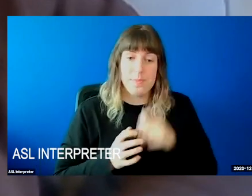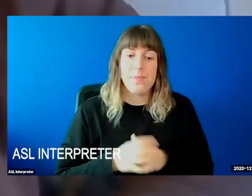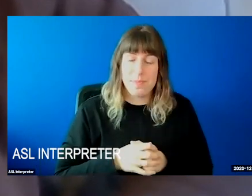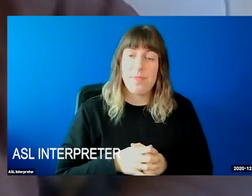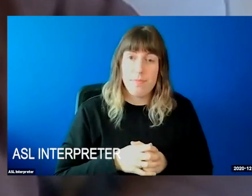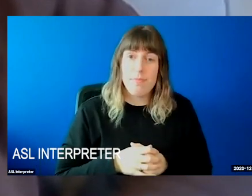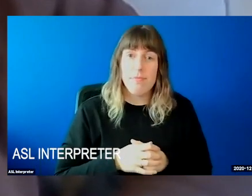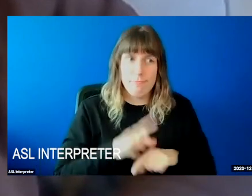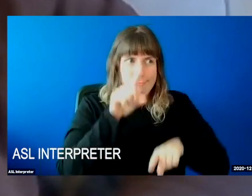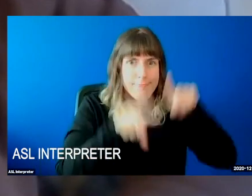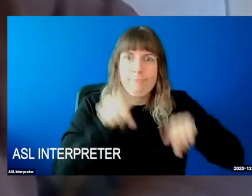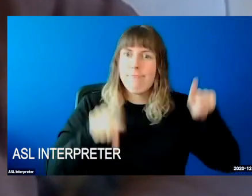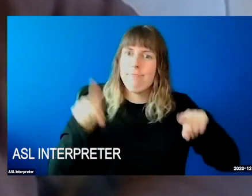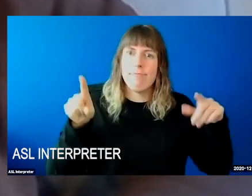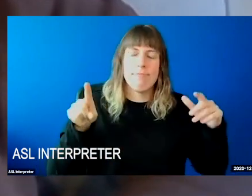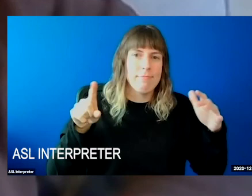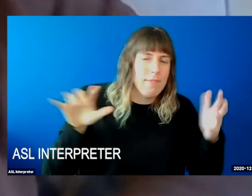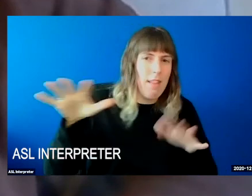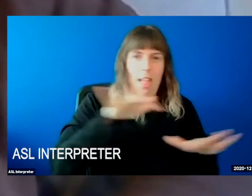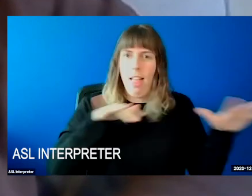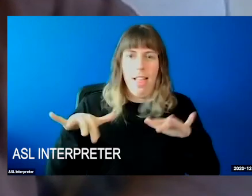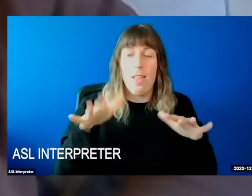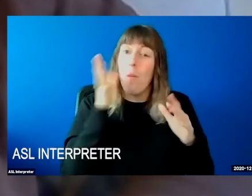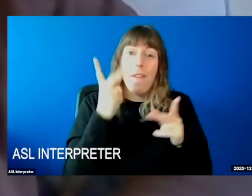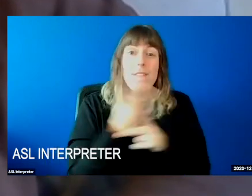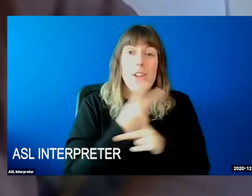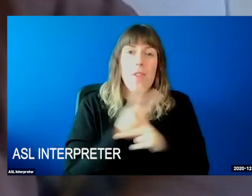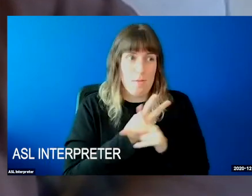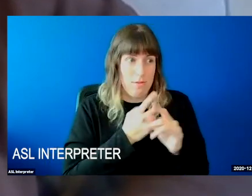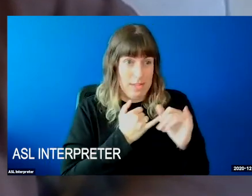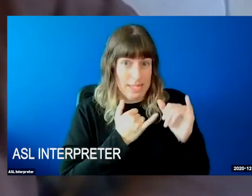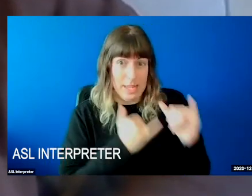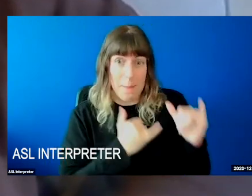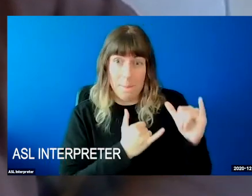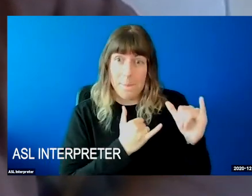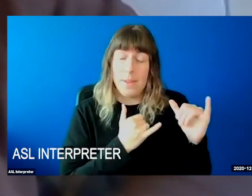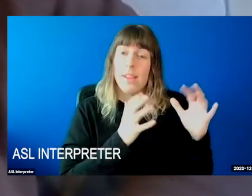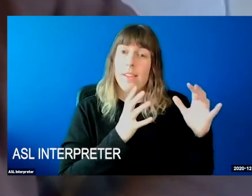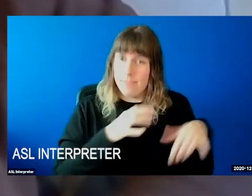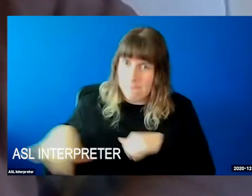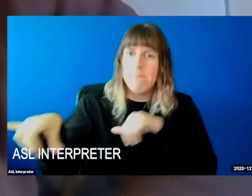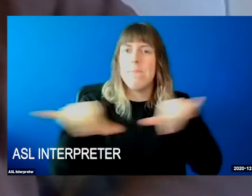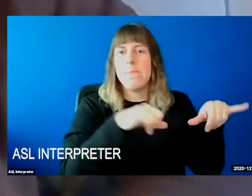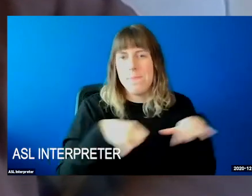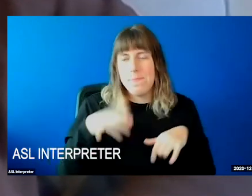But we are going to, in midst of all of that chaos, we are going to find some common